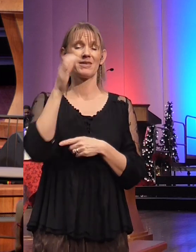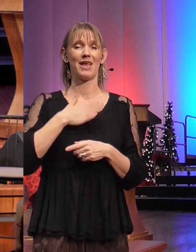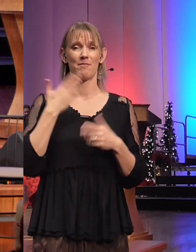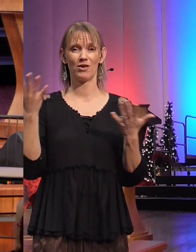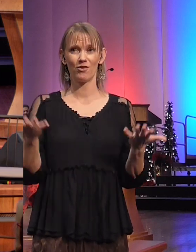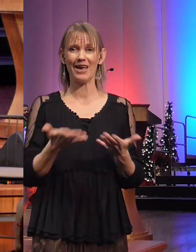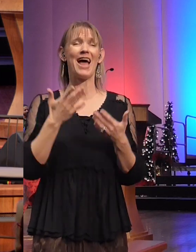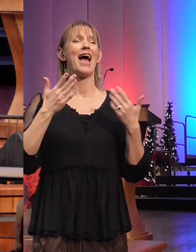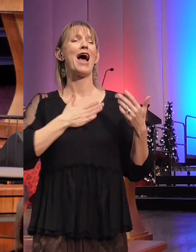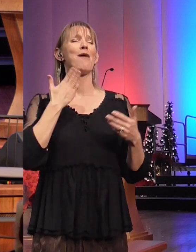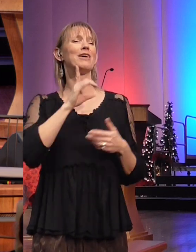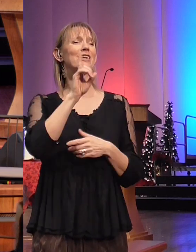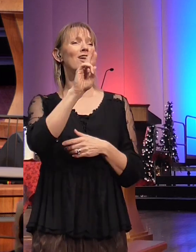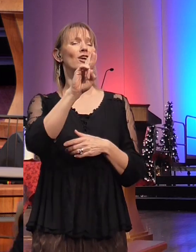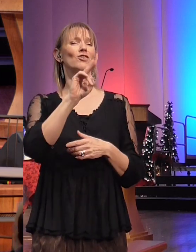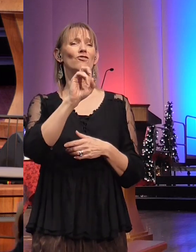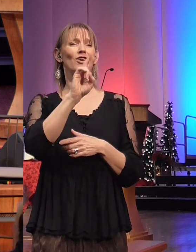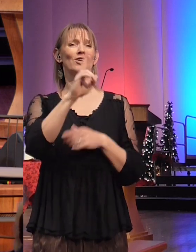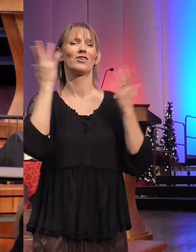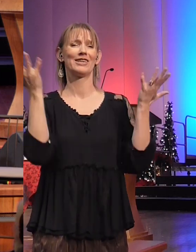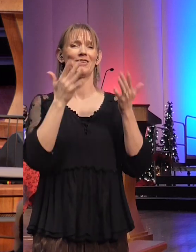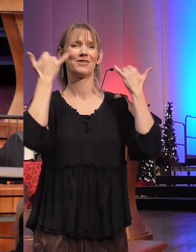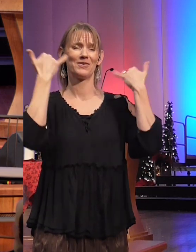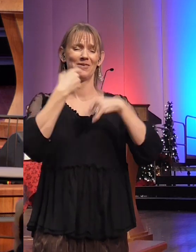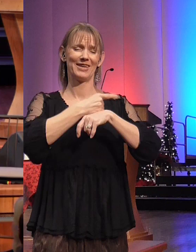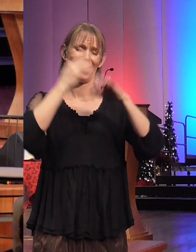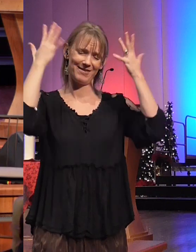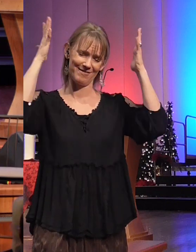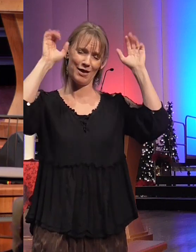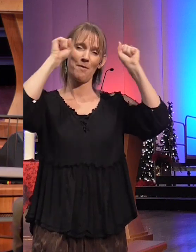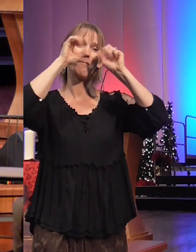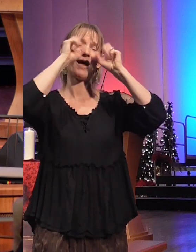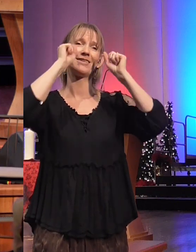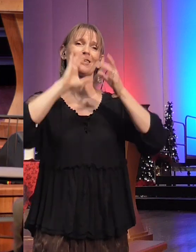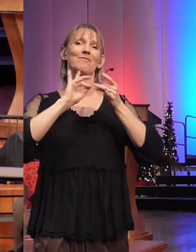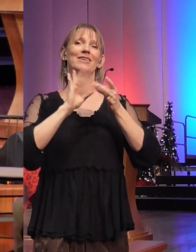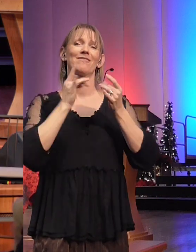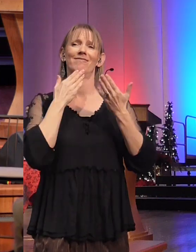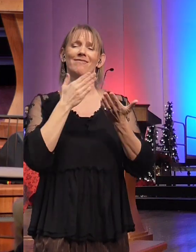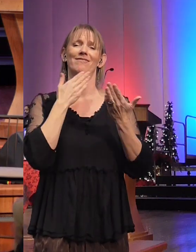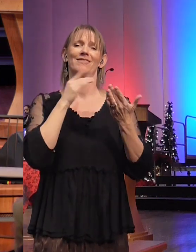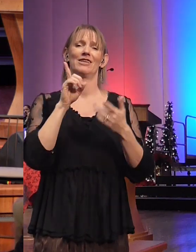And aren't we glad Dr. Roger was here today? Amazing message, Dr. Roger. Thank you.